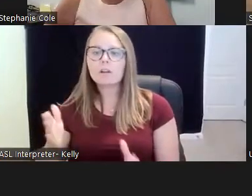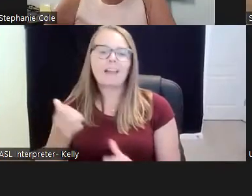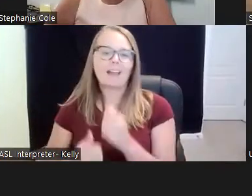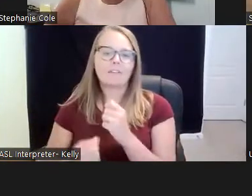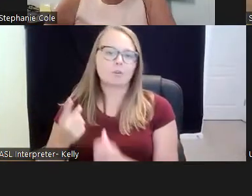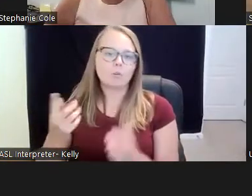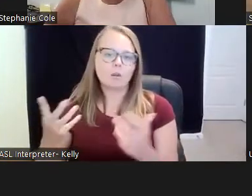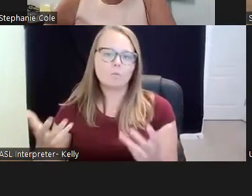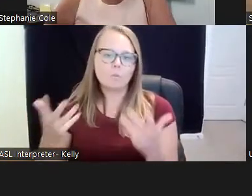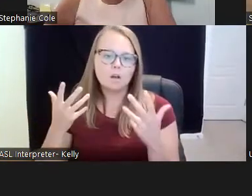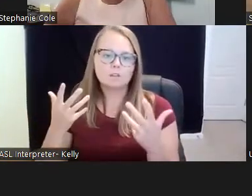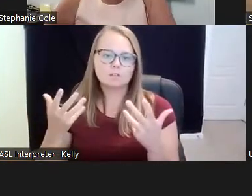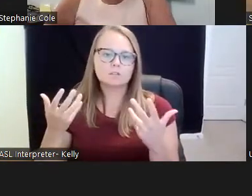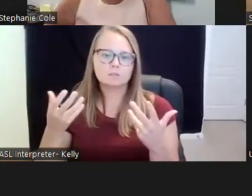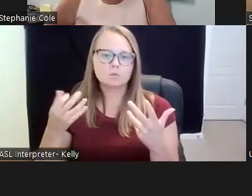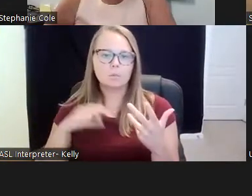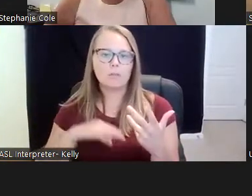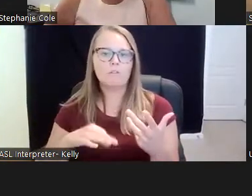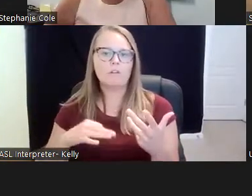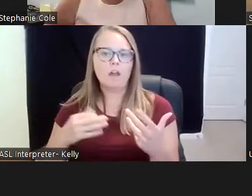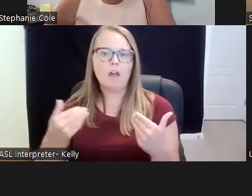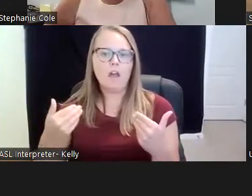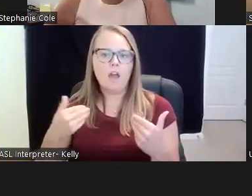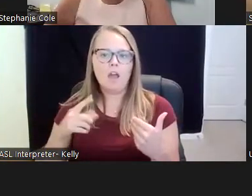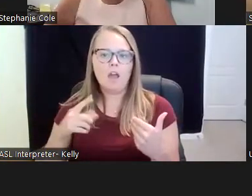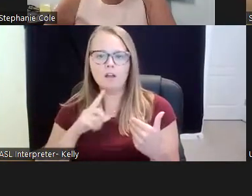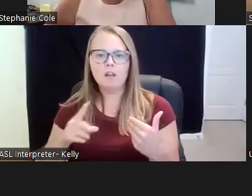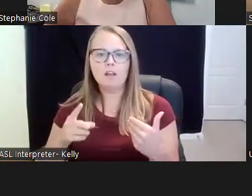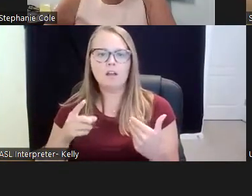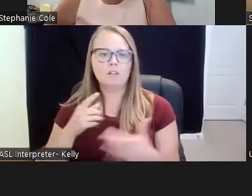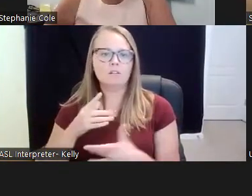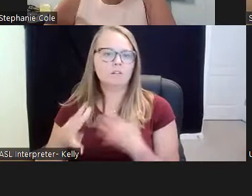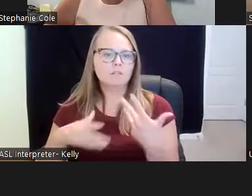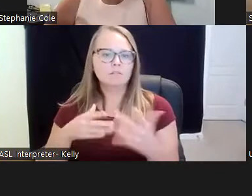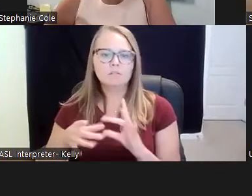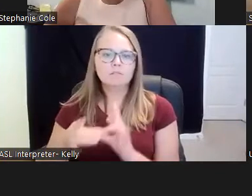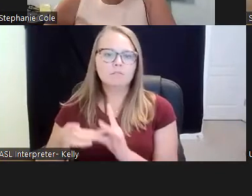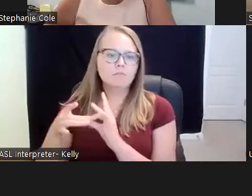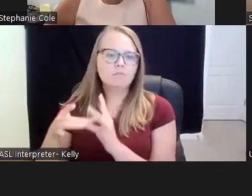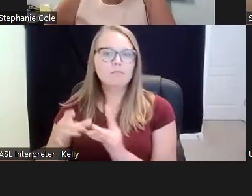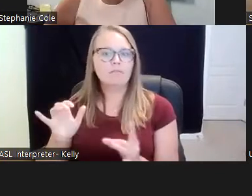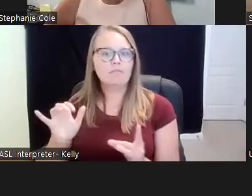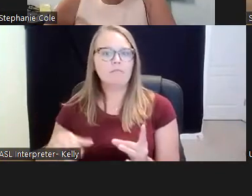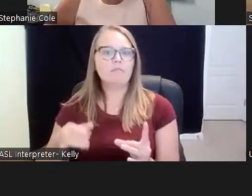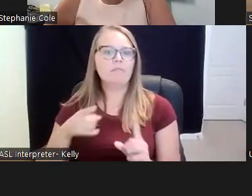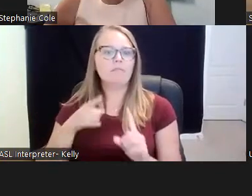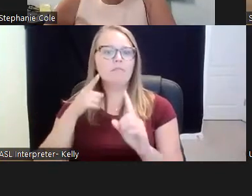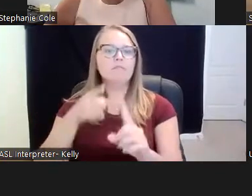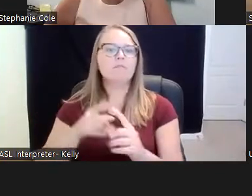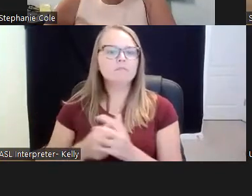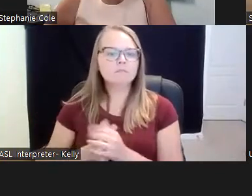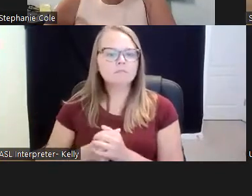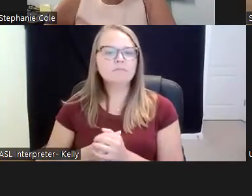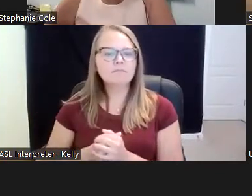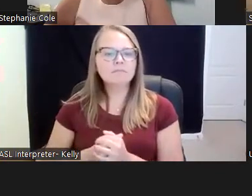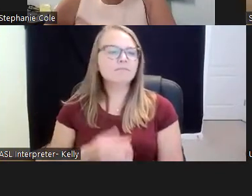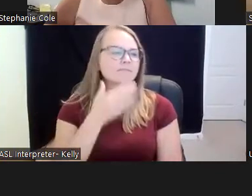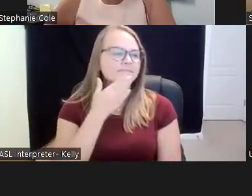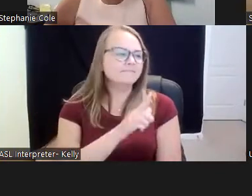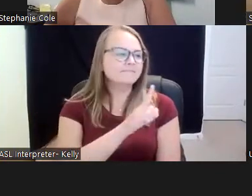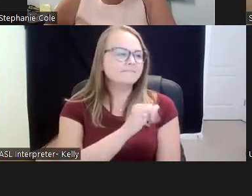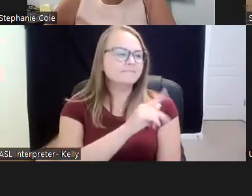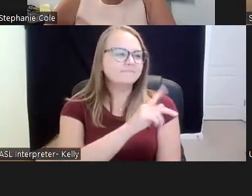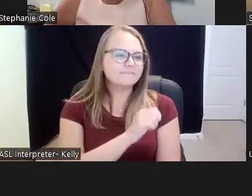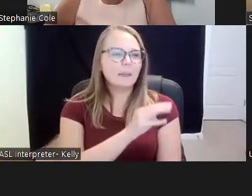Everybody benefits from being socially connected, and that's what we're serving. Thank you, Lika,